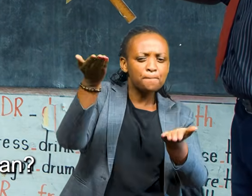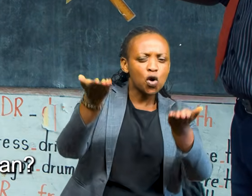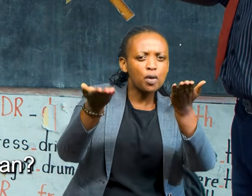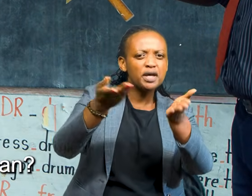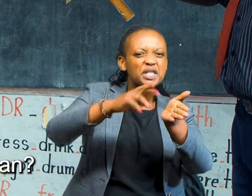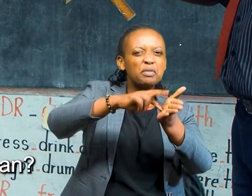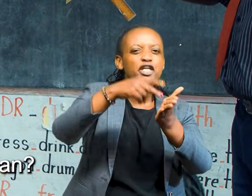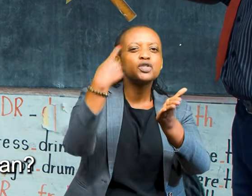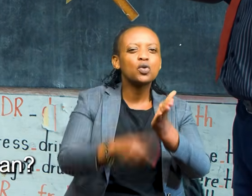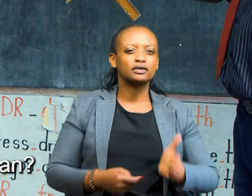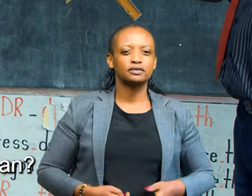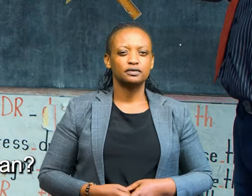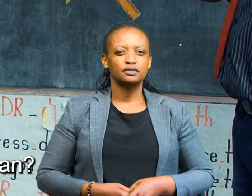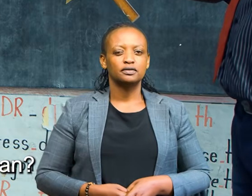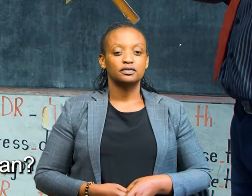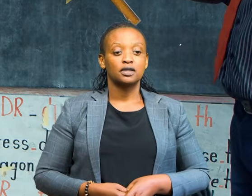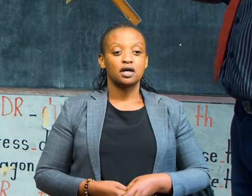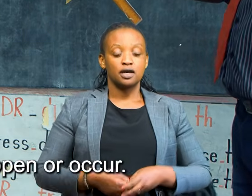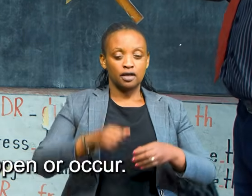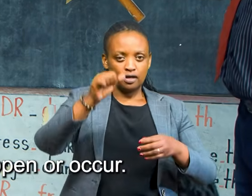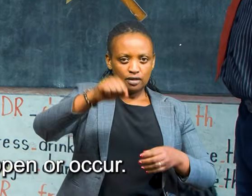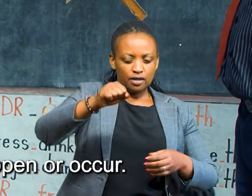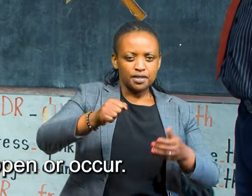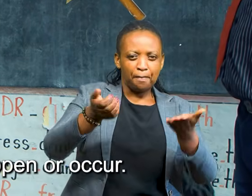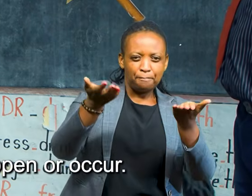probability? Probability, what does the probability mean?